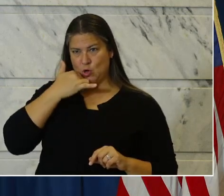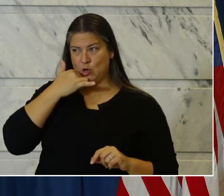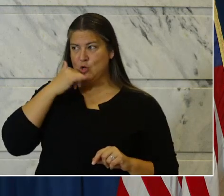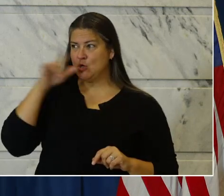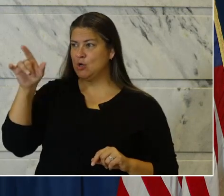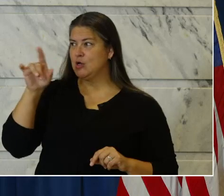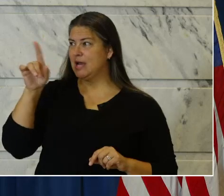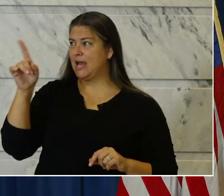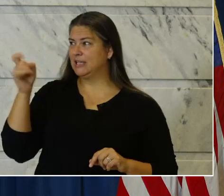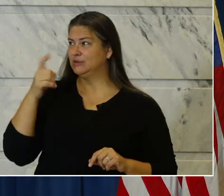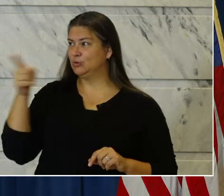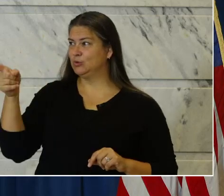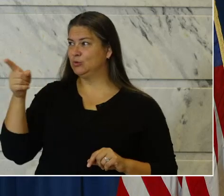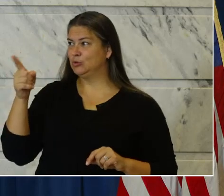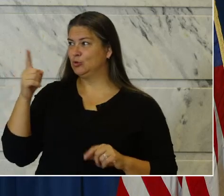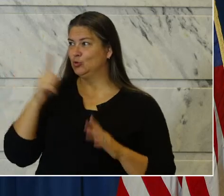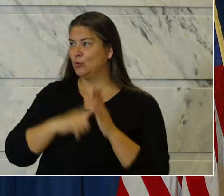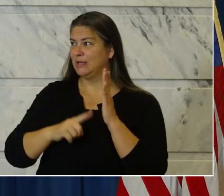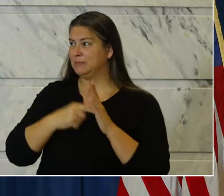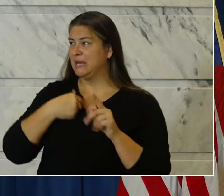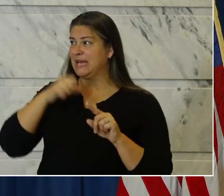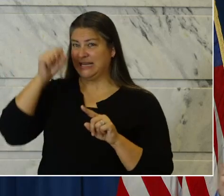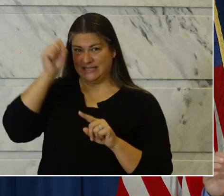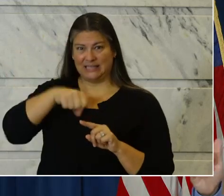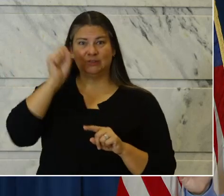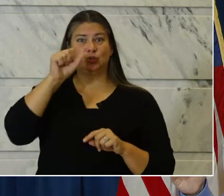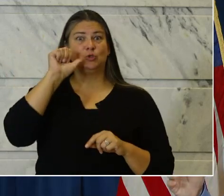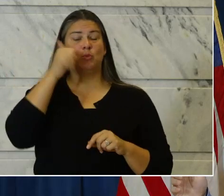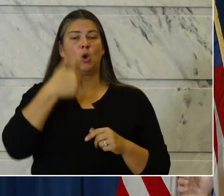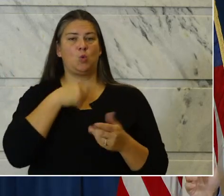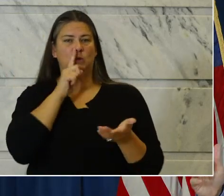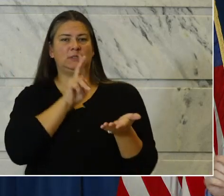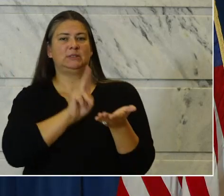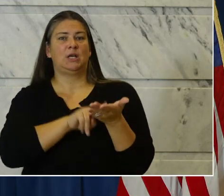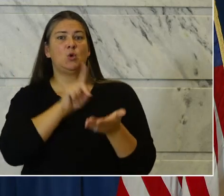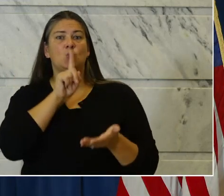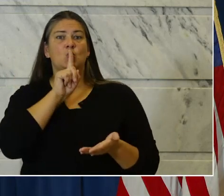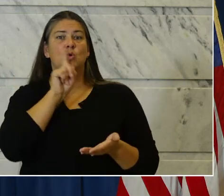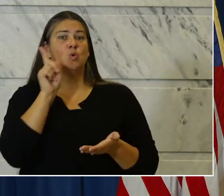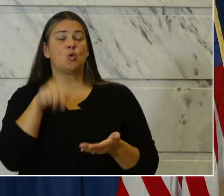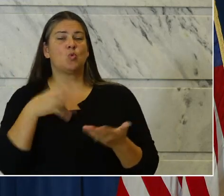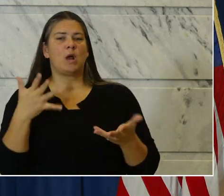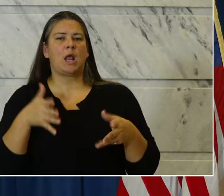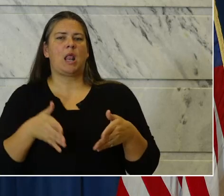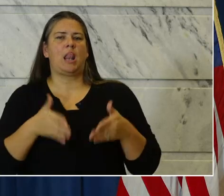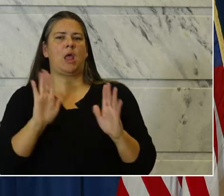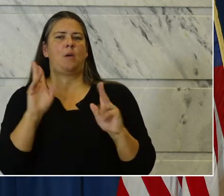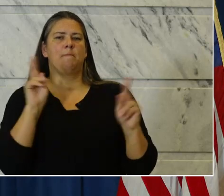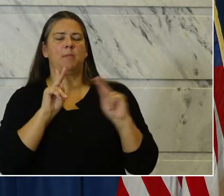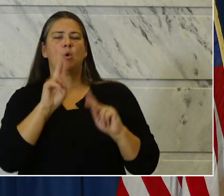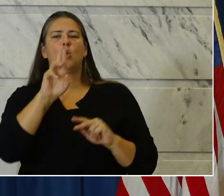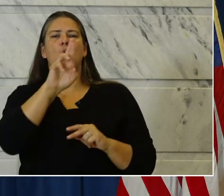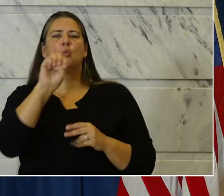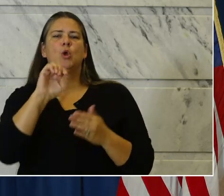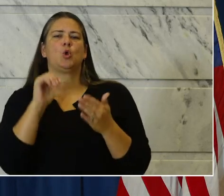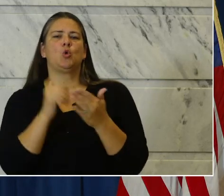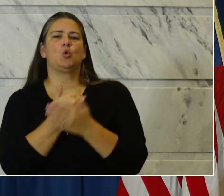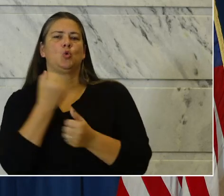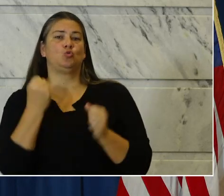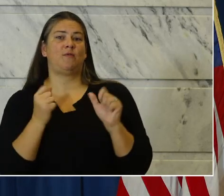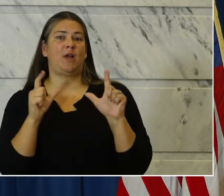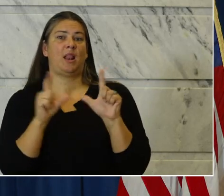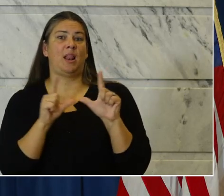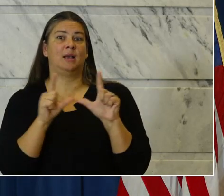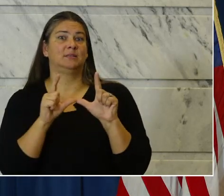The answer is yes. Tomorrow I'll be signing an executive order that allows for people to renew their driver's license